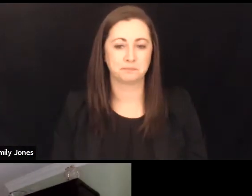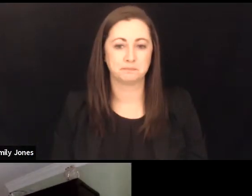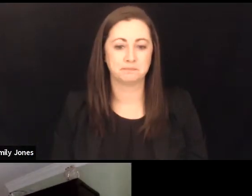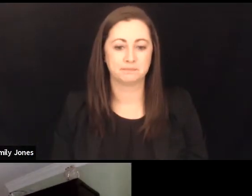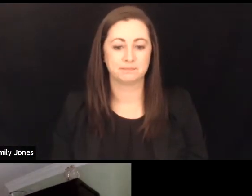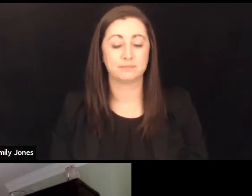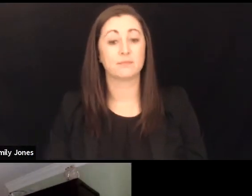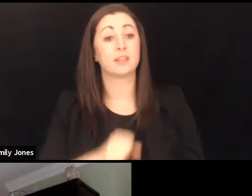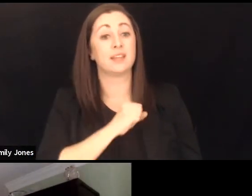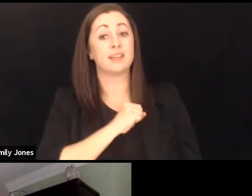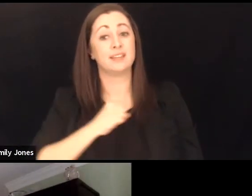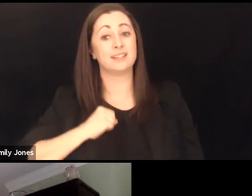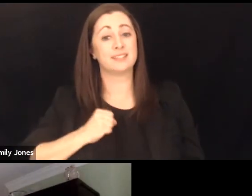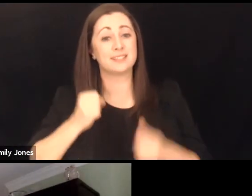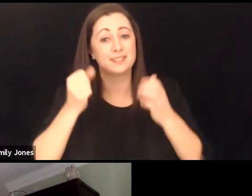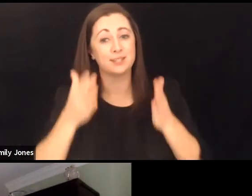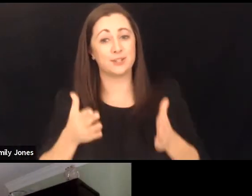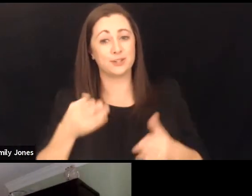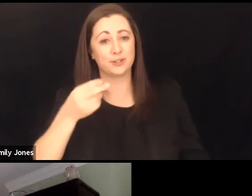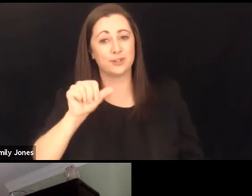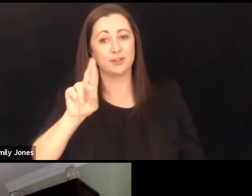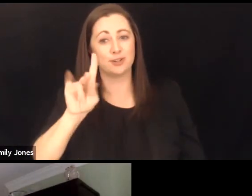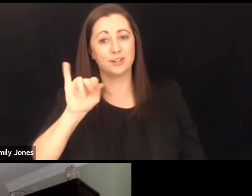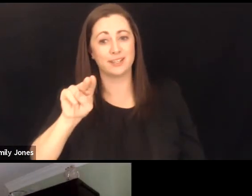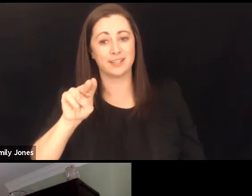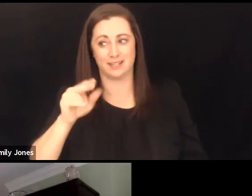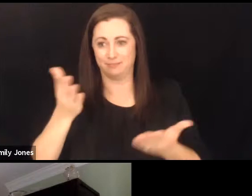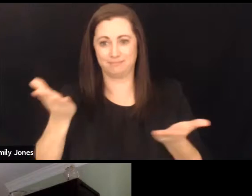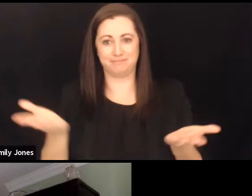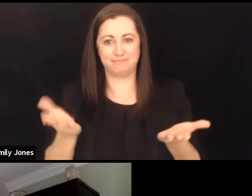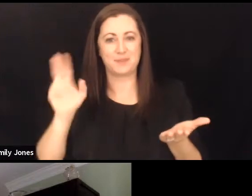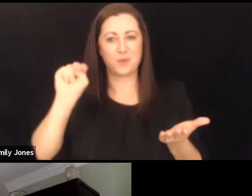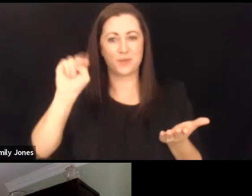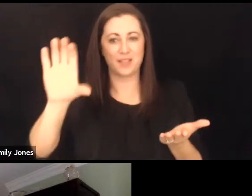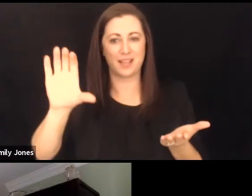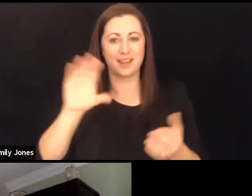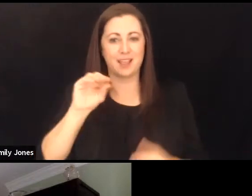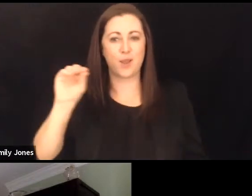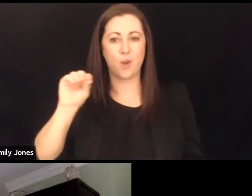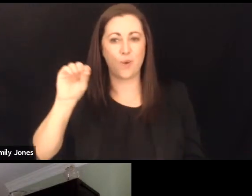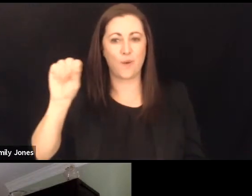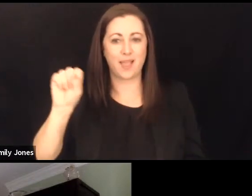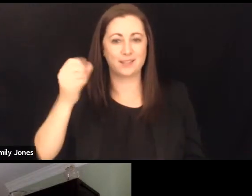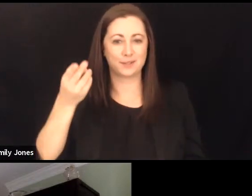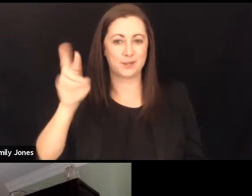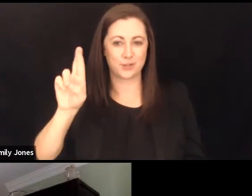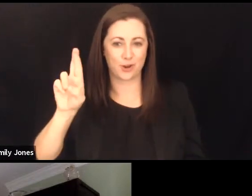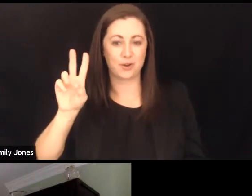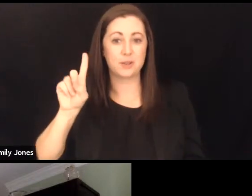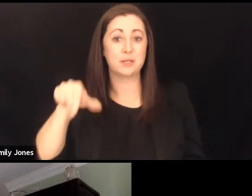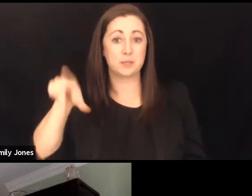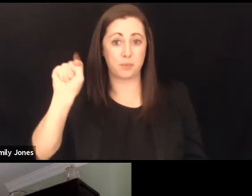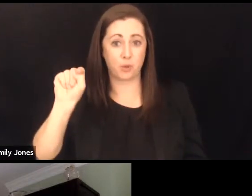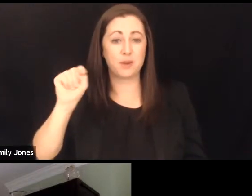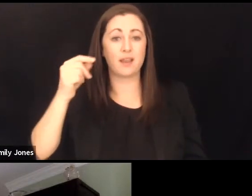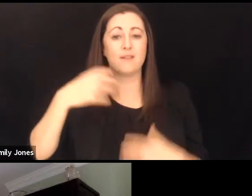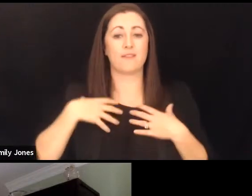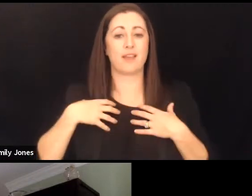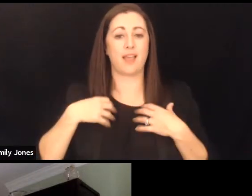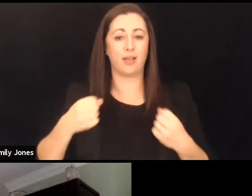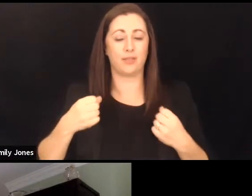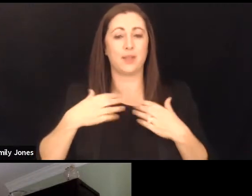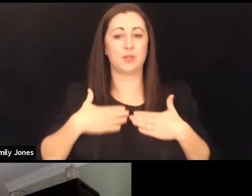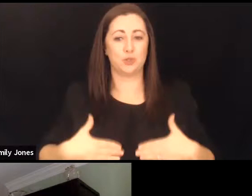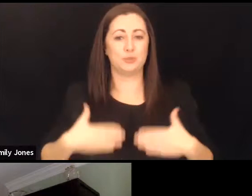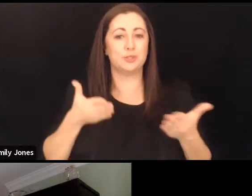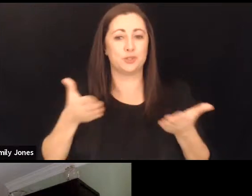Senator Harkin, we from the state of North Carolina and from the Office of State Human Resources, Department of Health and Human Services, really want to thank